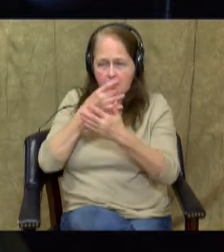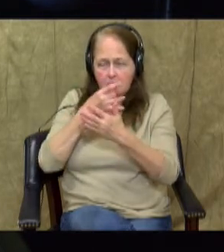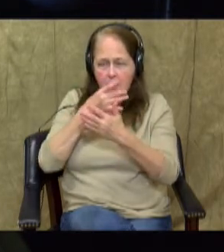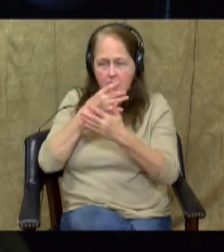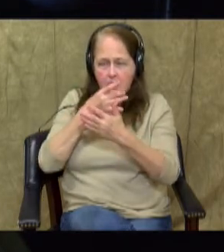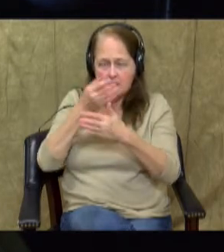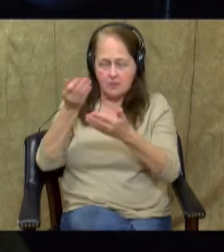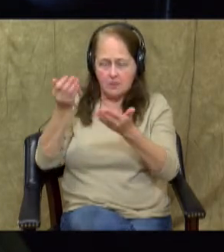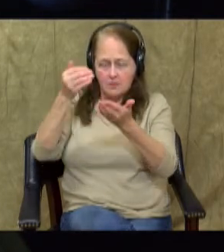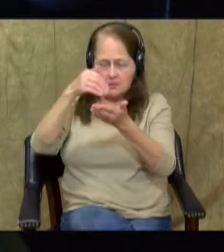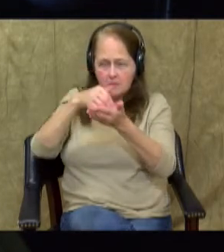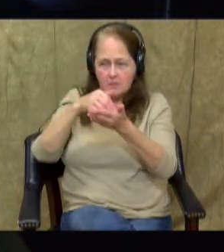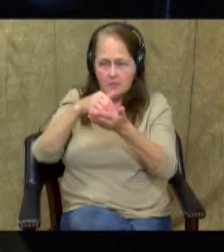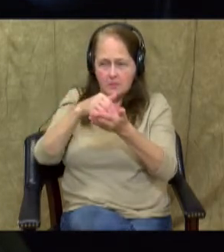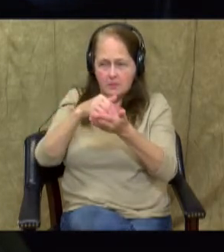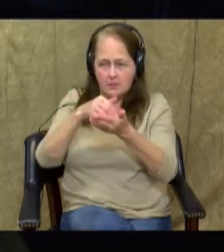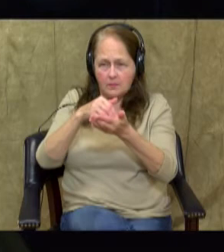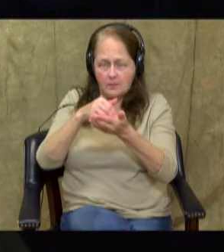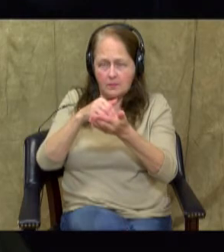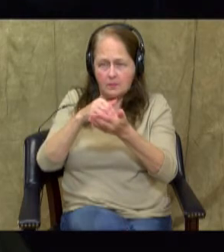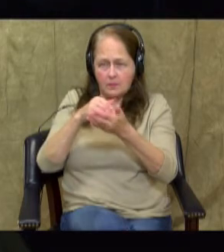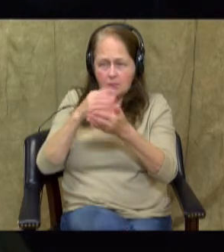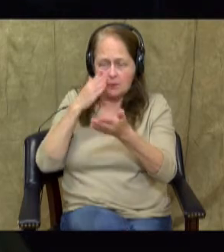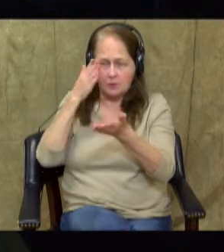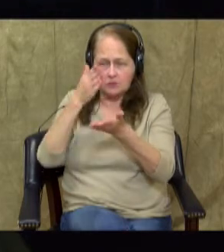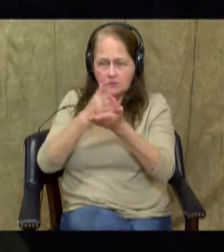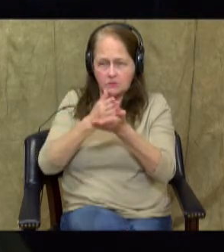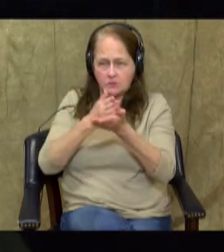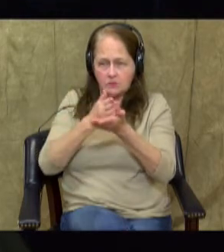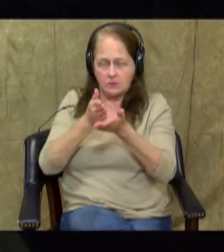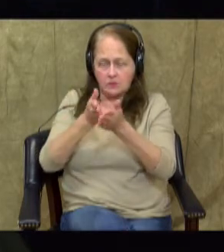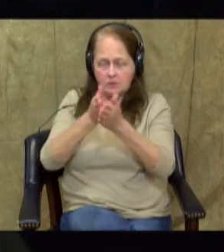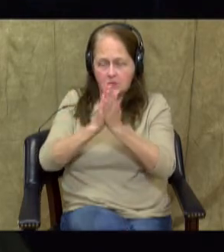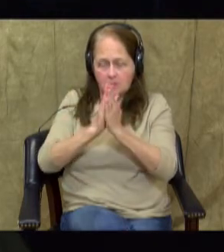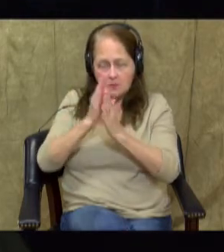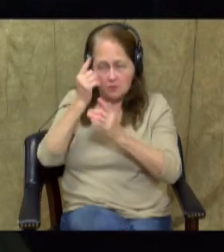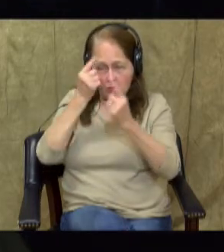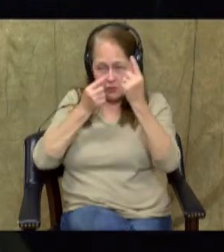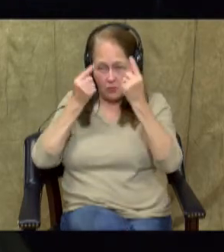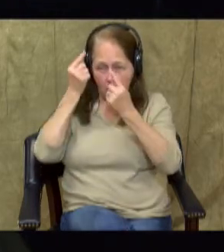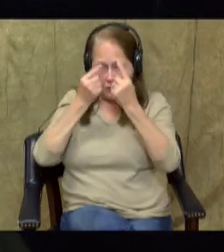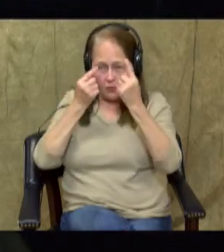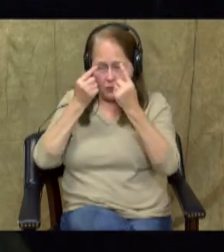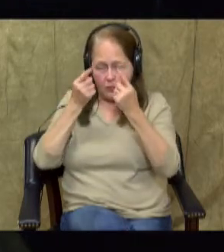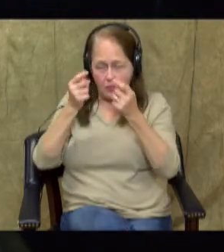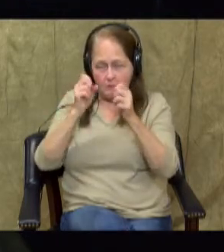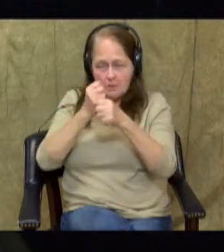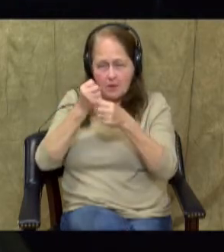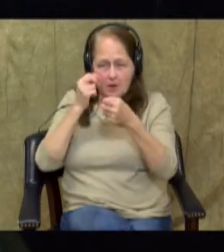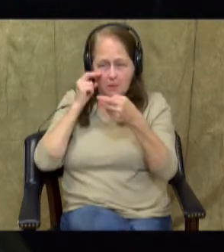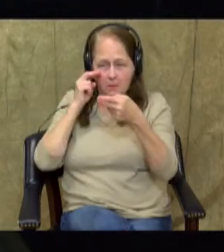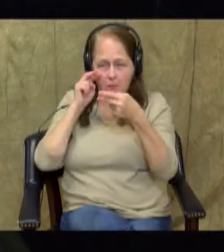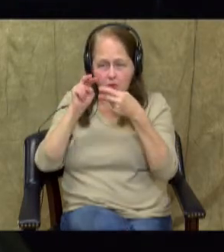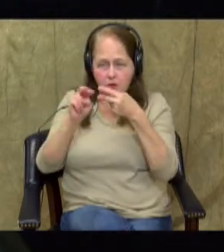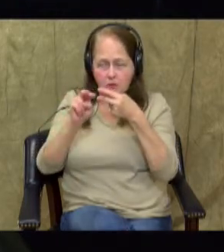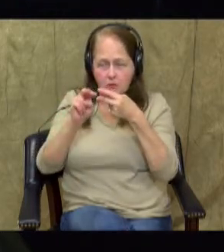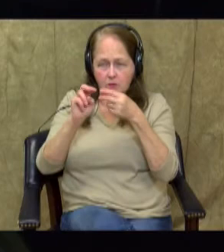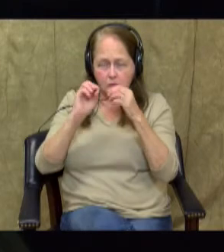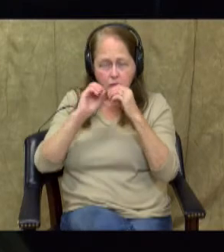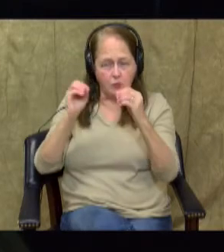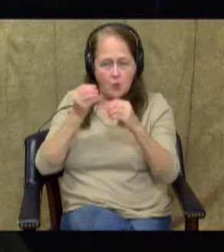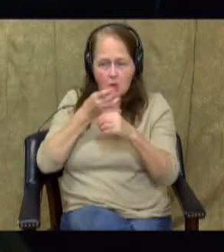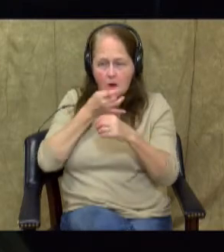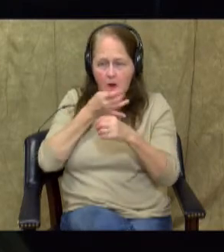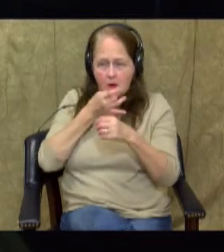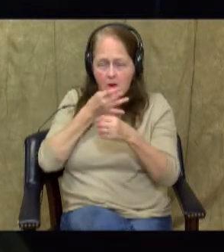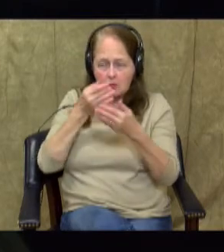going to rotate again. I'm going to stop right here and ask you to kind of think, make a prediction. We went from no light